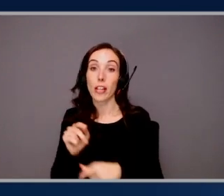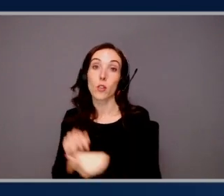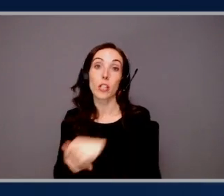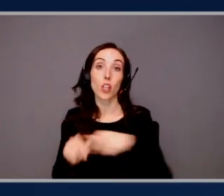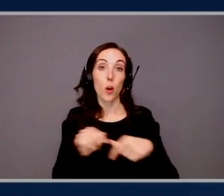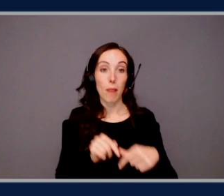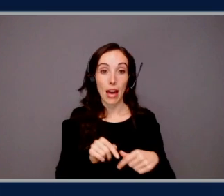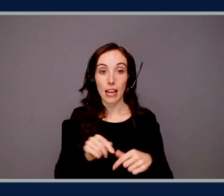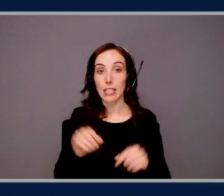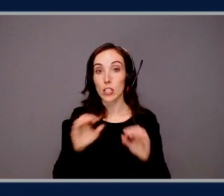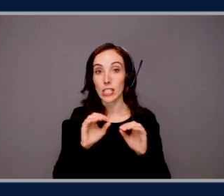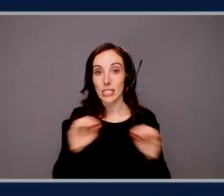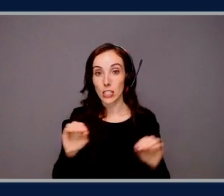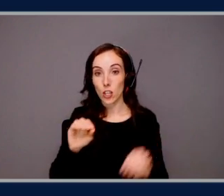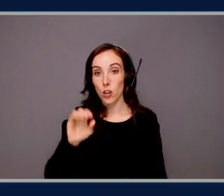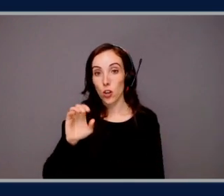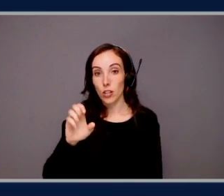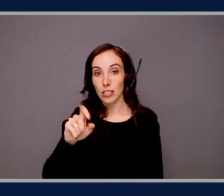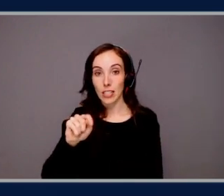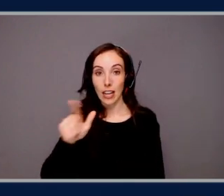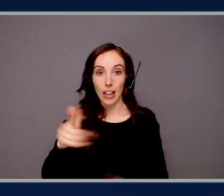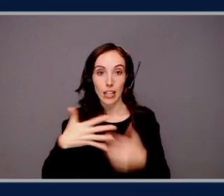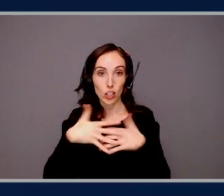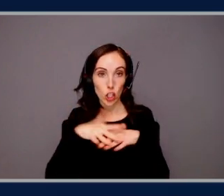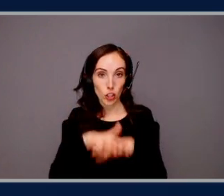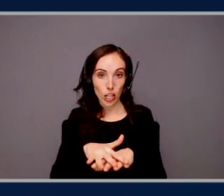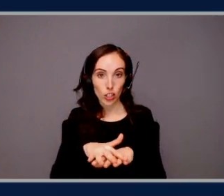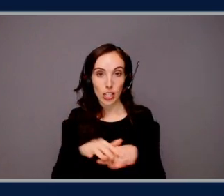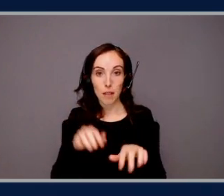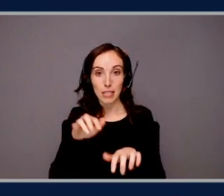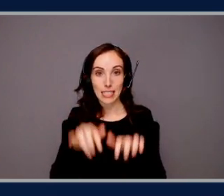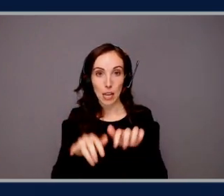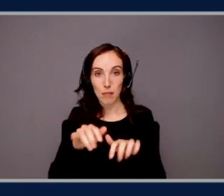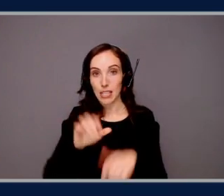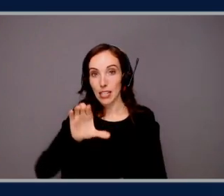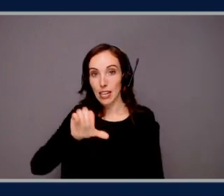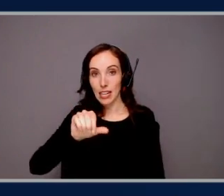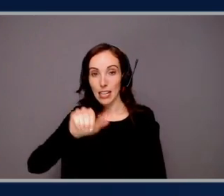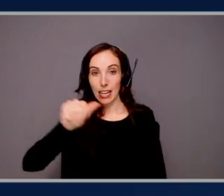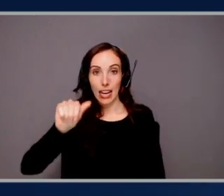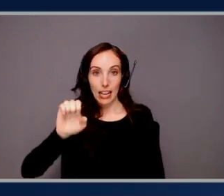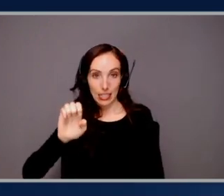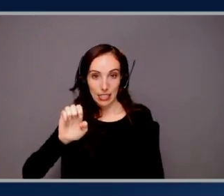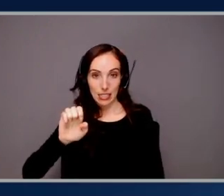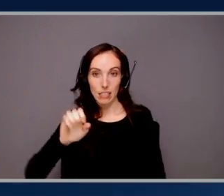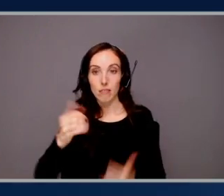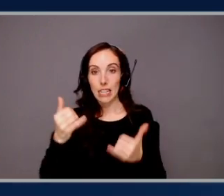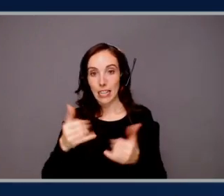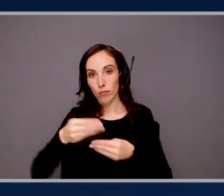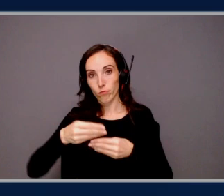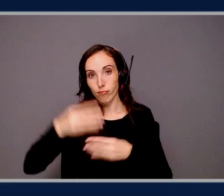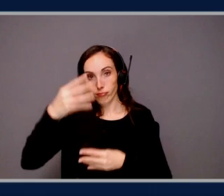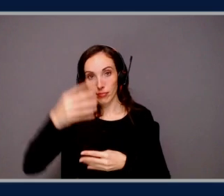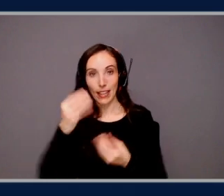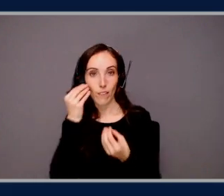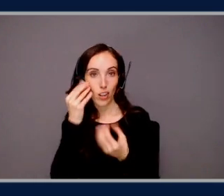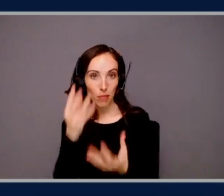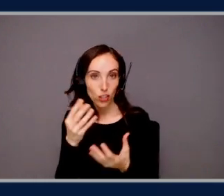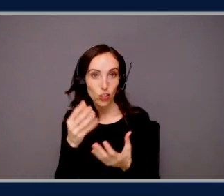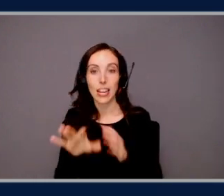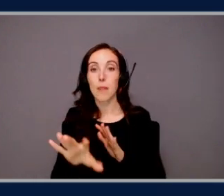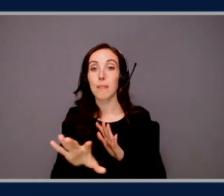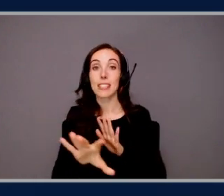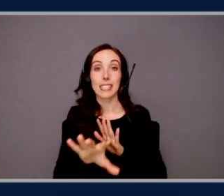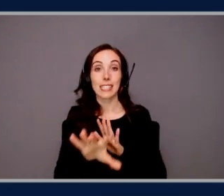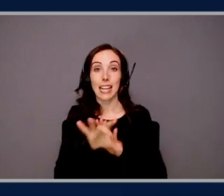zero-ETL integration, and I'm going to type in case, right? It's going to bring up information about the case itself, and I'm going to select everything